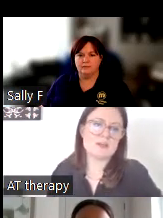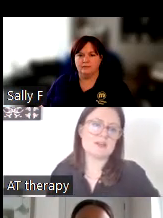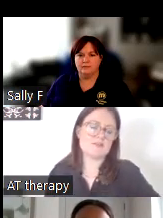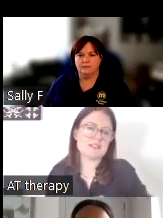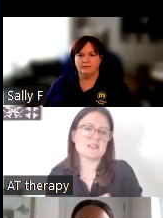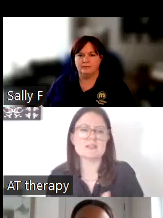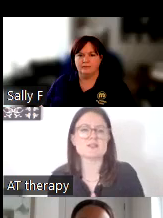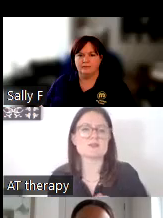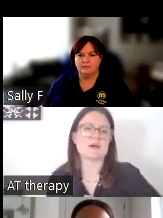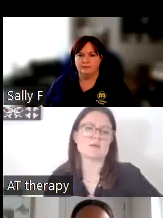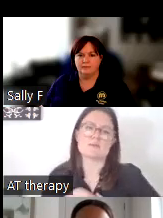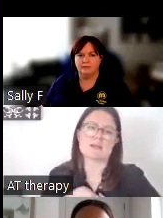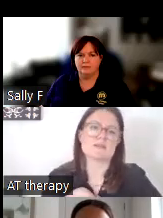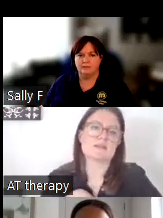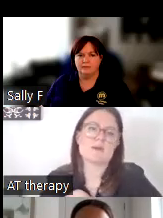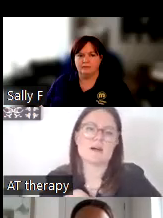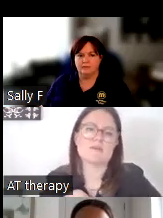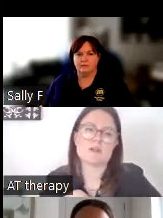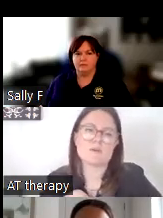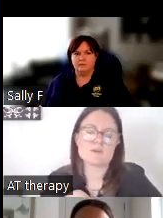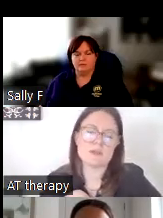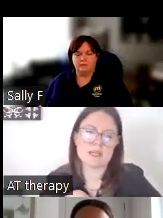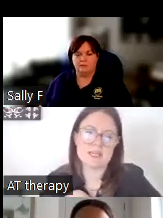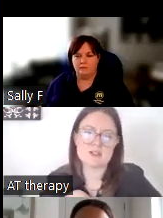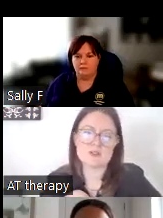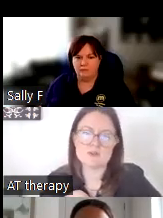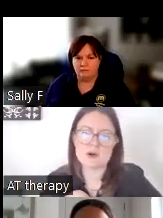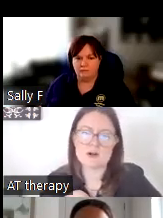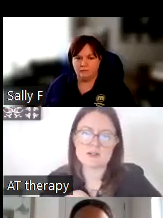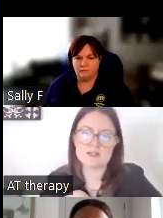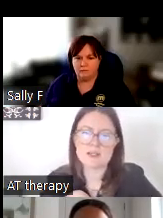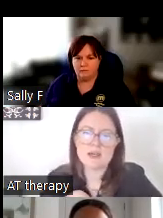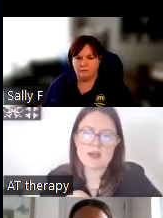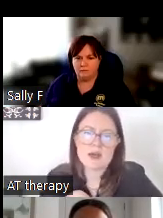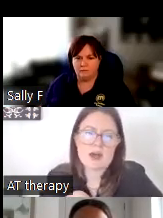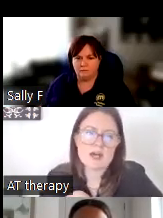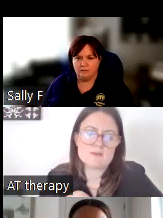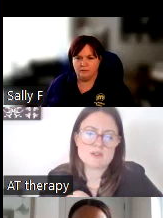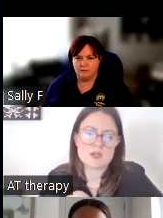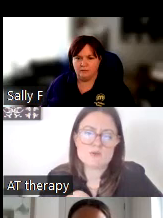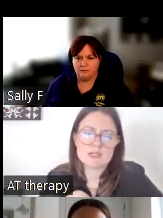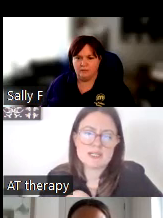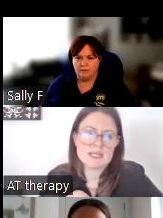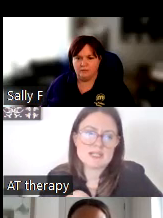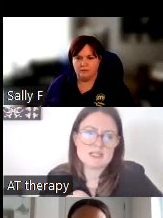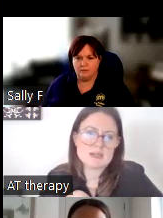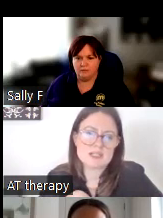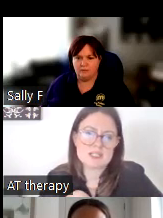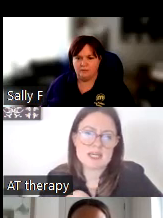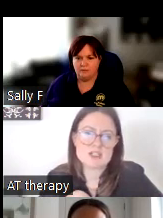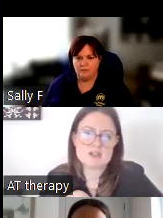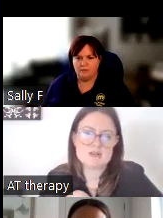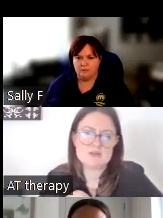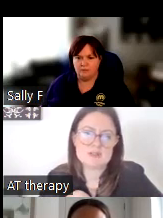So the first thing I wanted to talk about was Makaton as part of a total communication toolbox. So working in